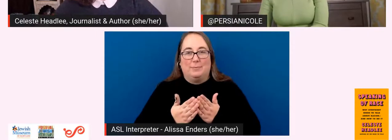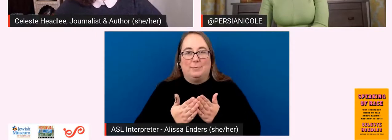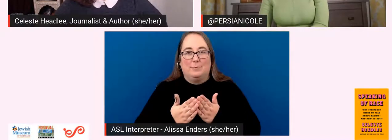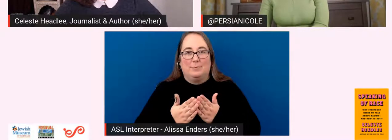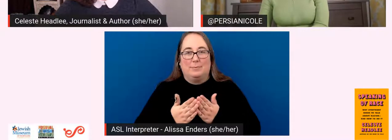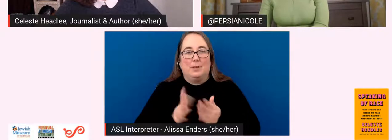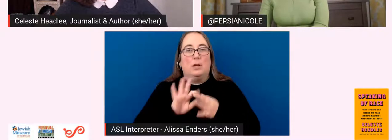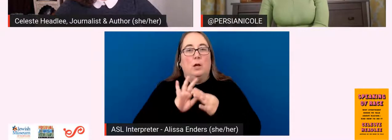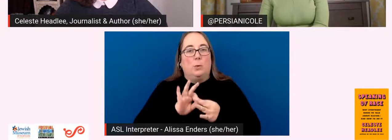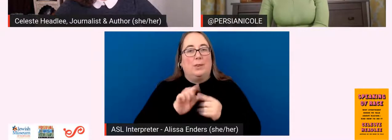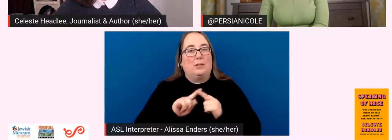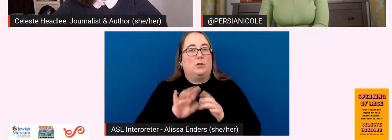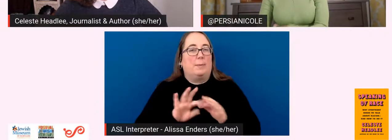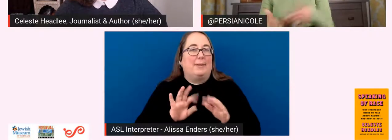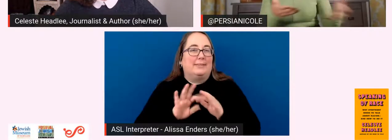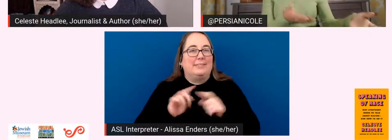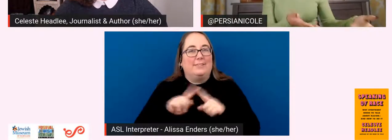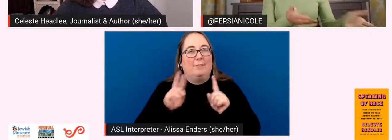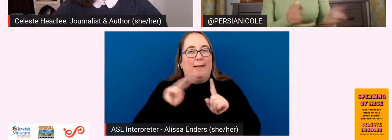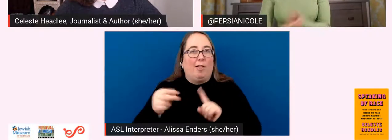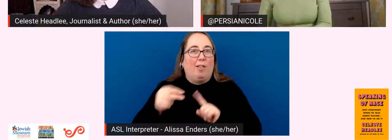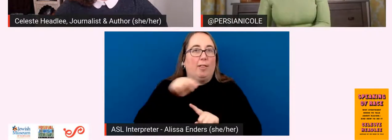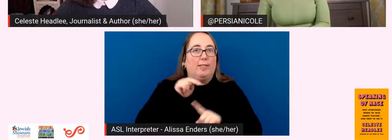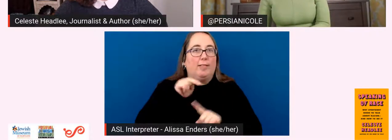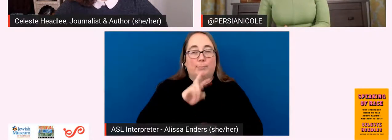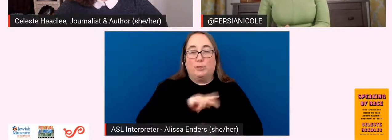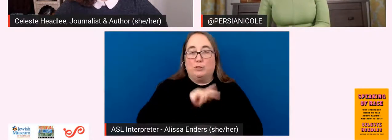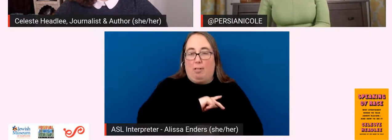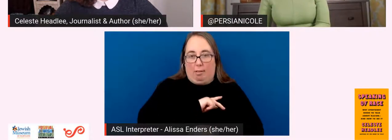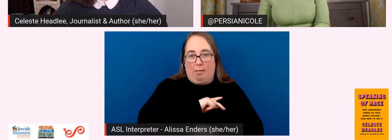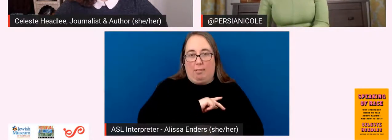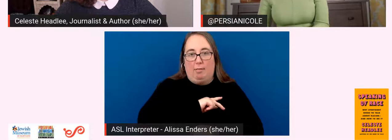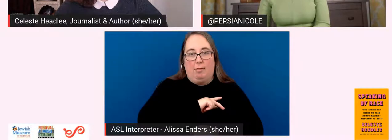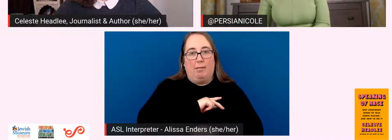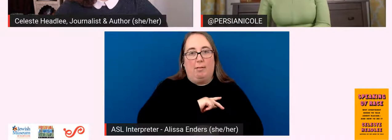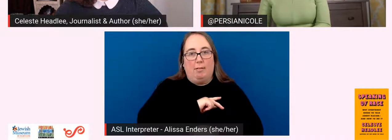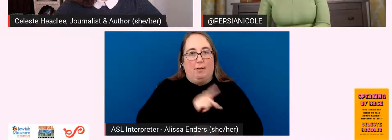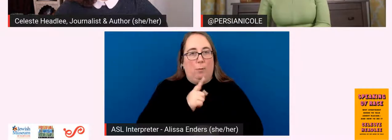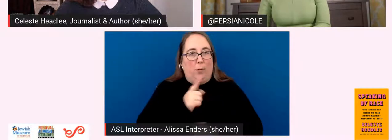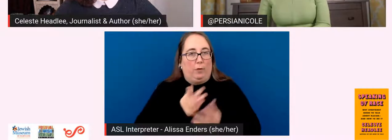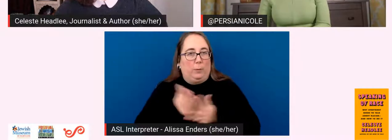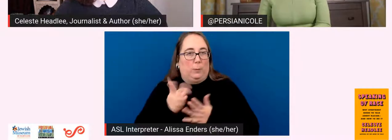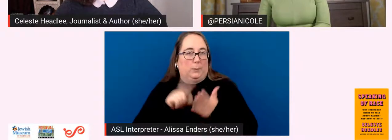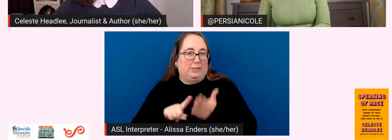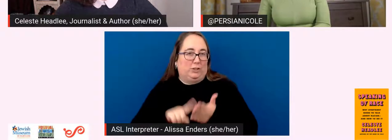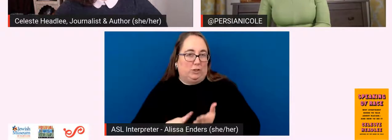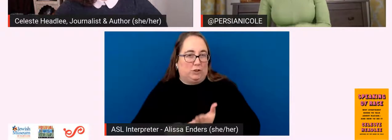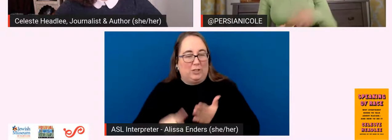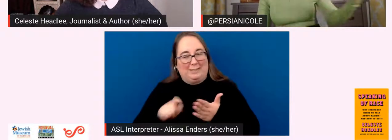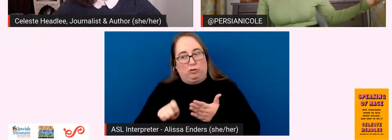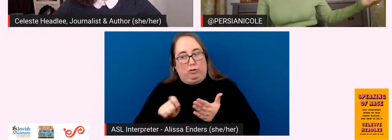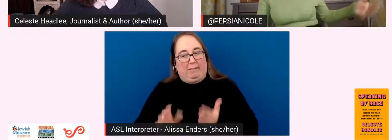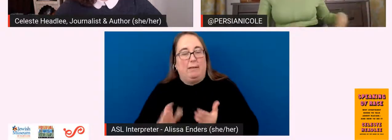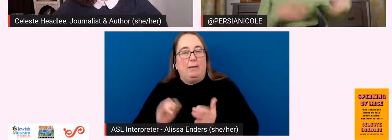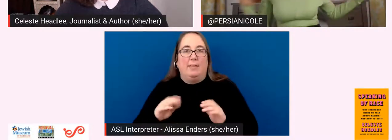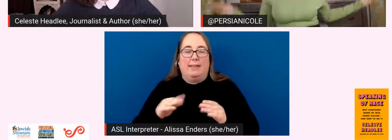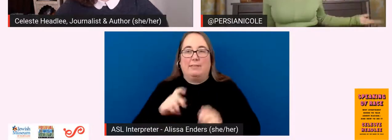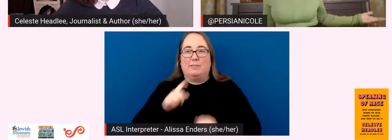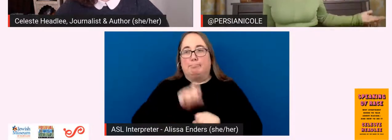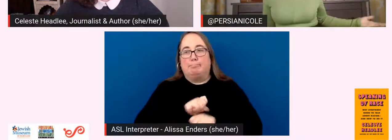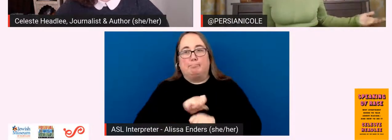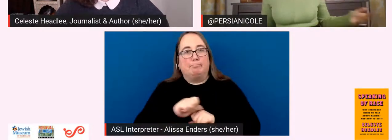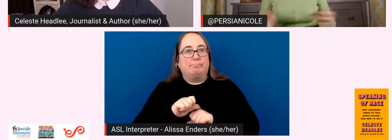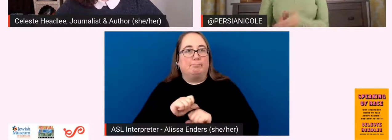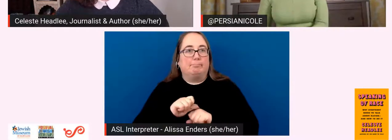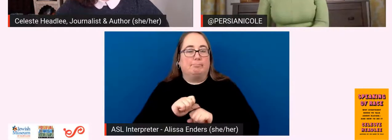the message from different angles, a personal one and one through actual research as a journalist, which gives real